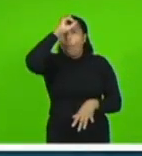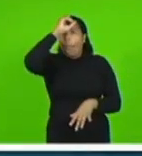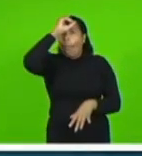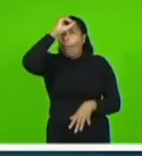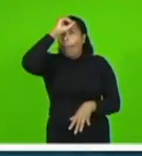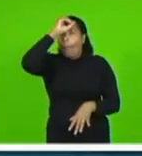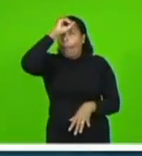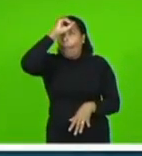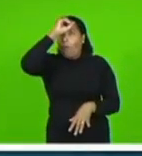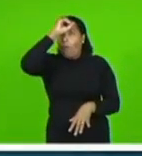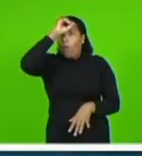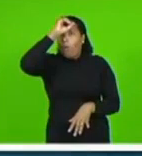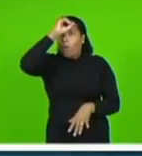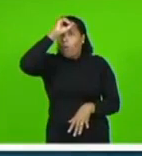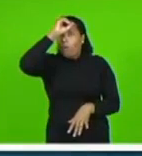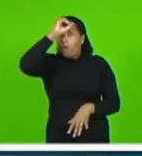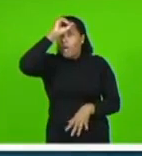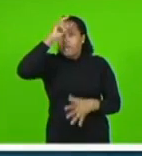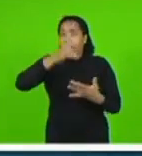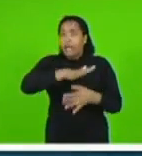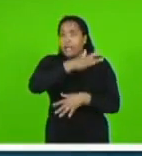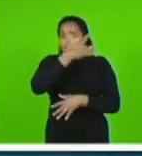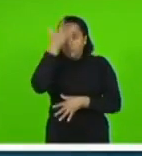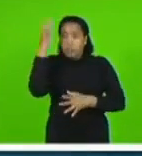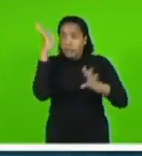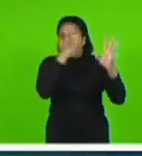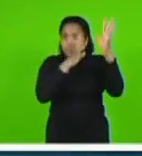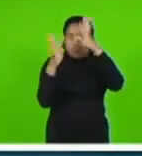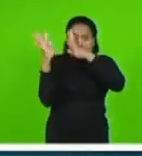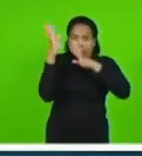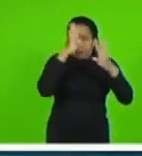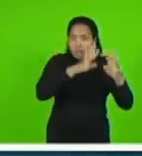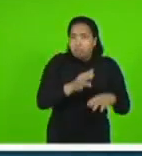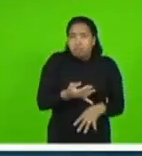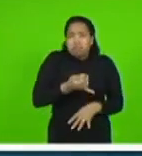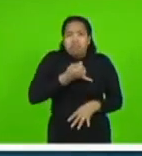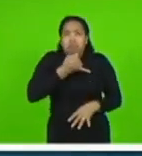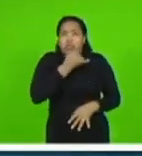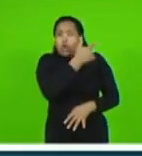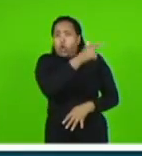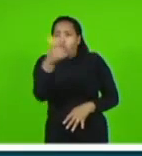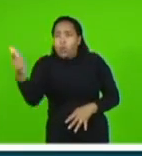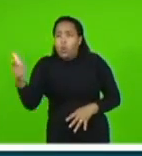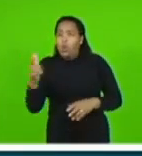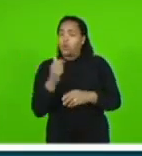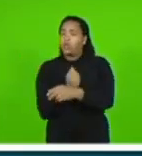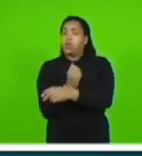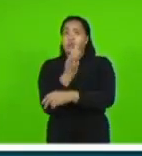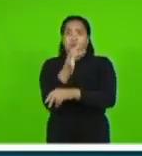The chapter, the verse of then, we who...